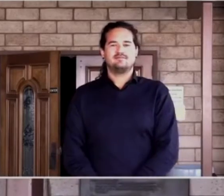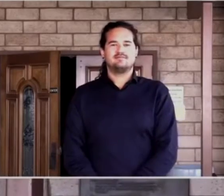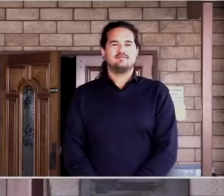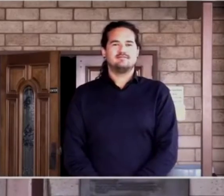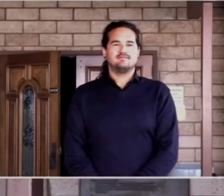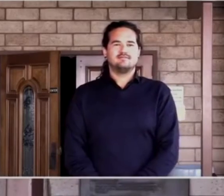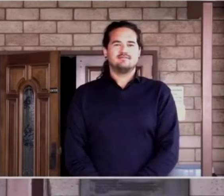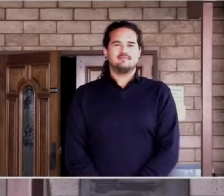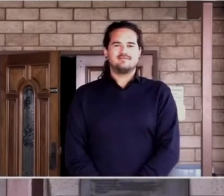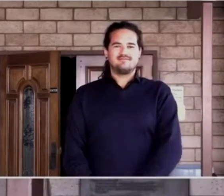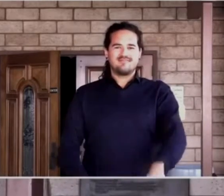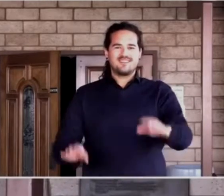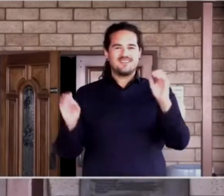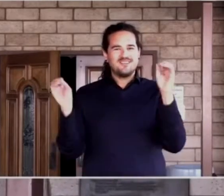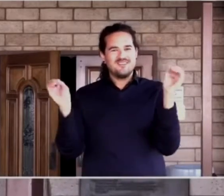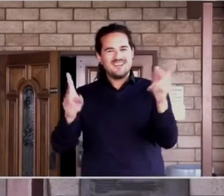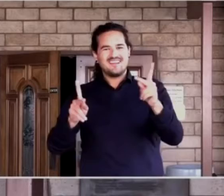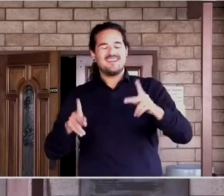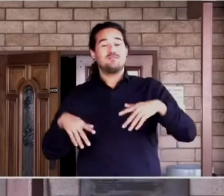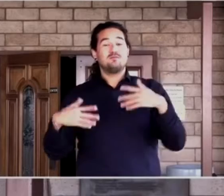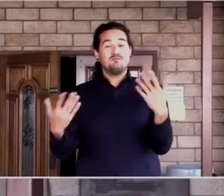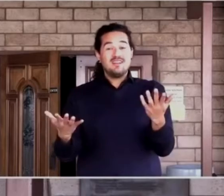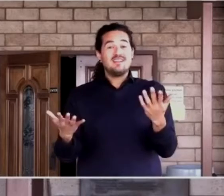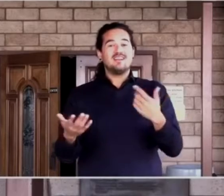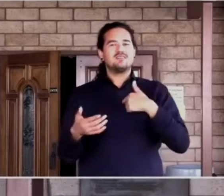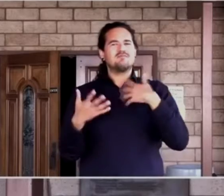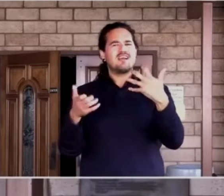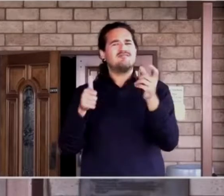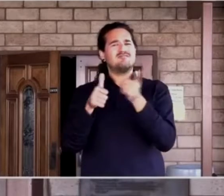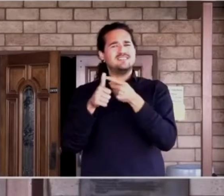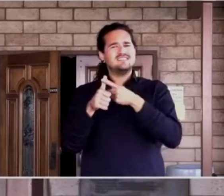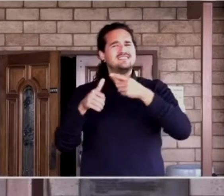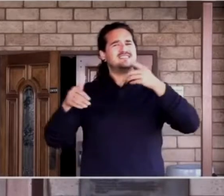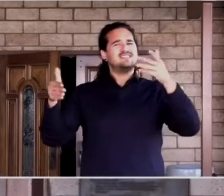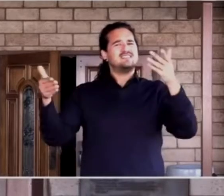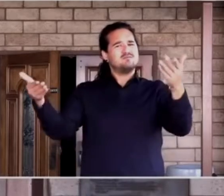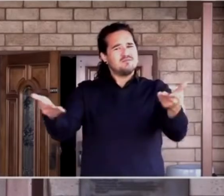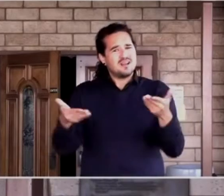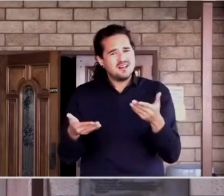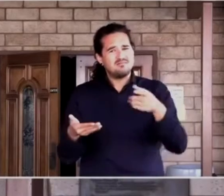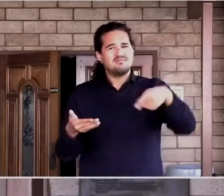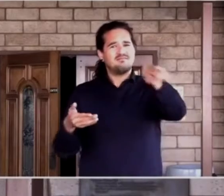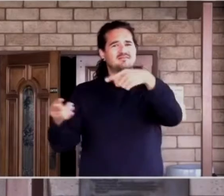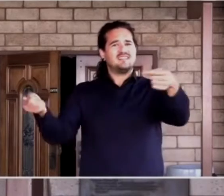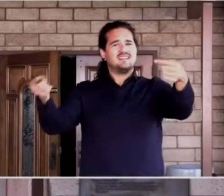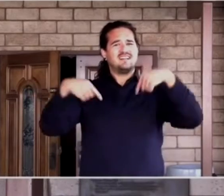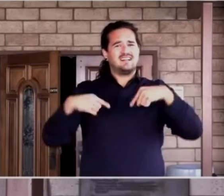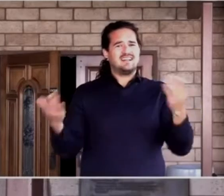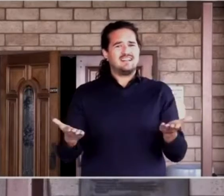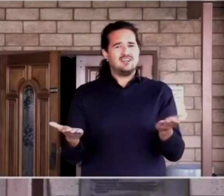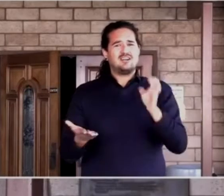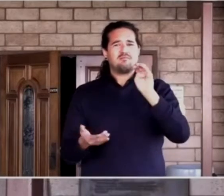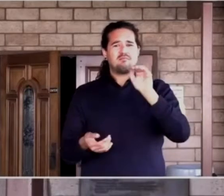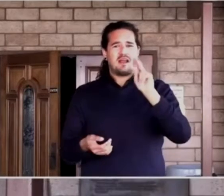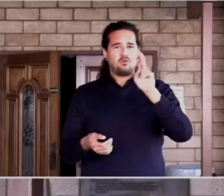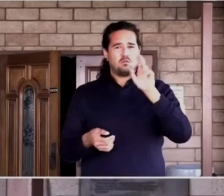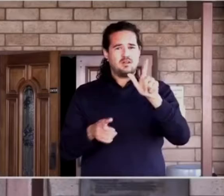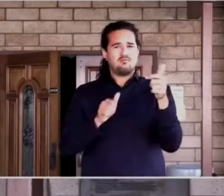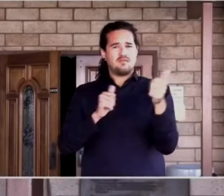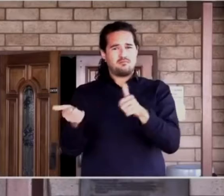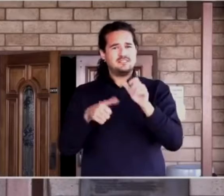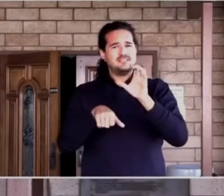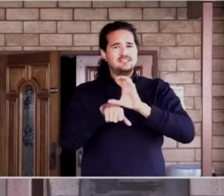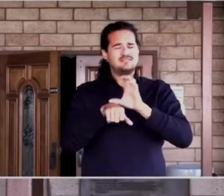All right, well, let me say welcome to Emmanuel Baptist Church. So thankful that we get a chance to be